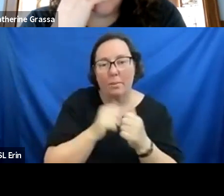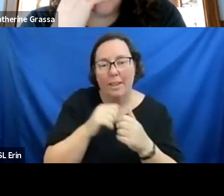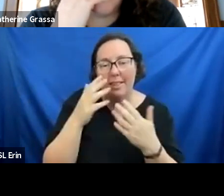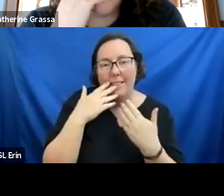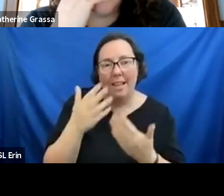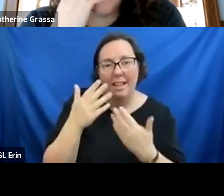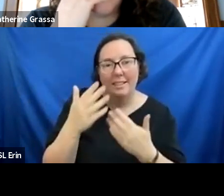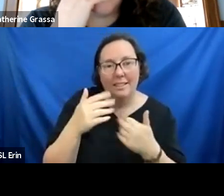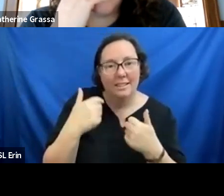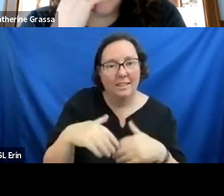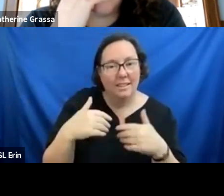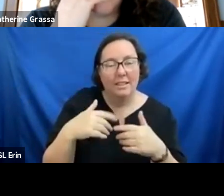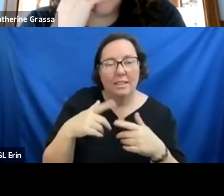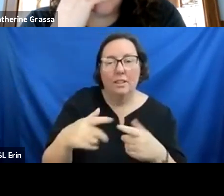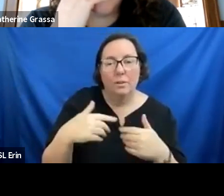at grinding this.